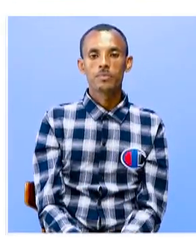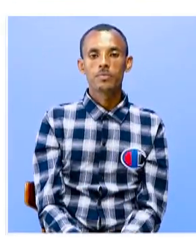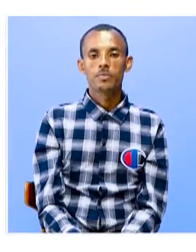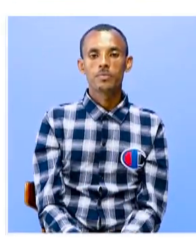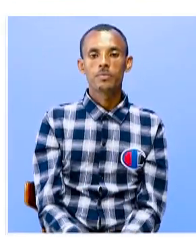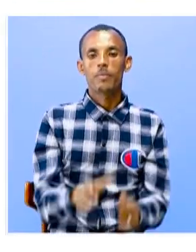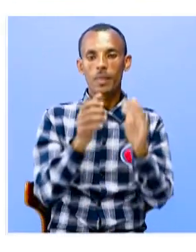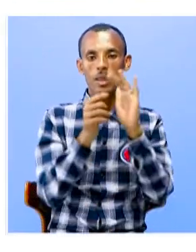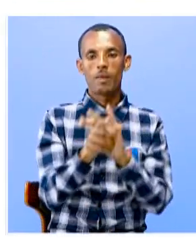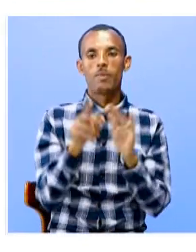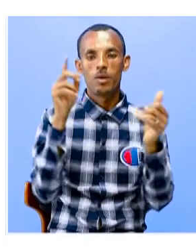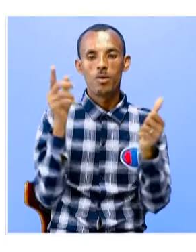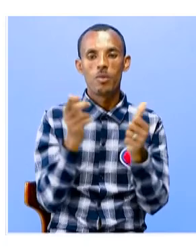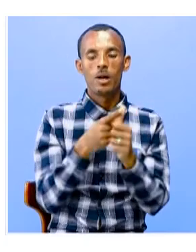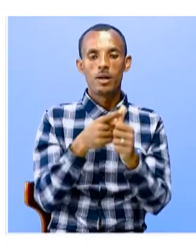Example